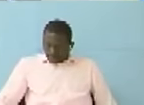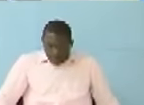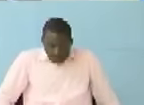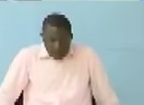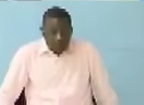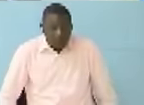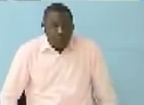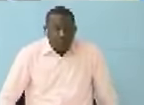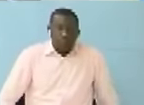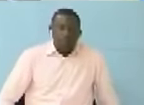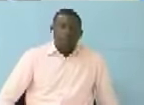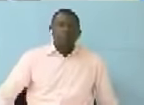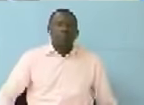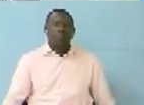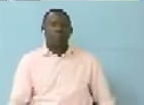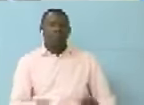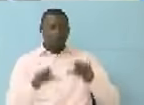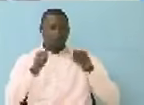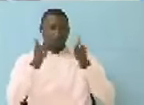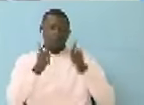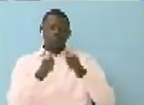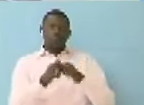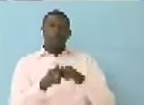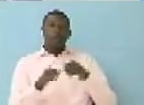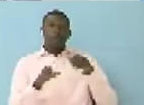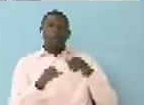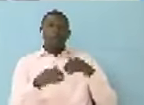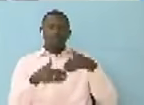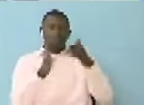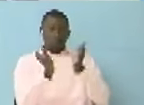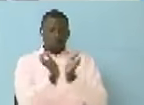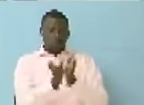So let's start with the panel members. Panel